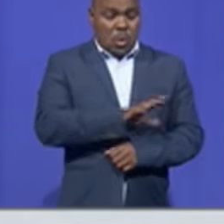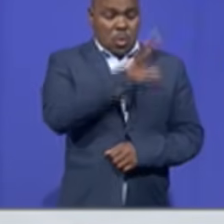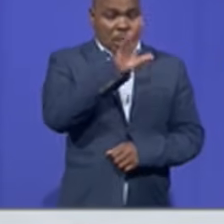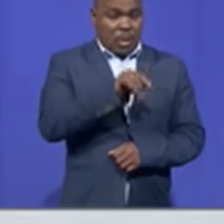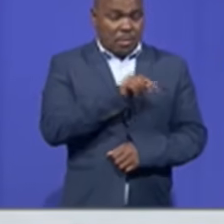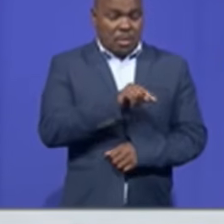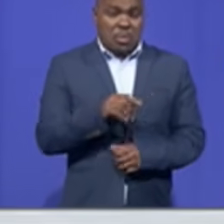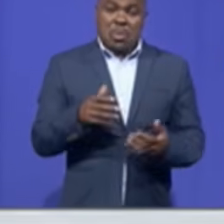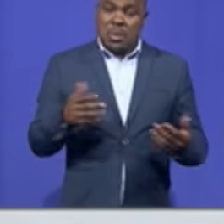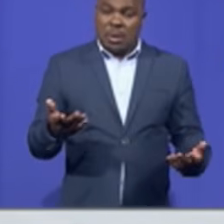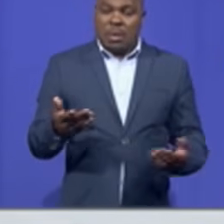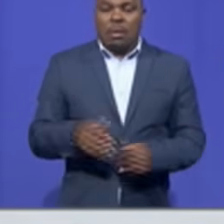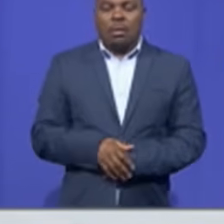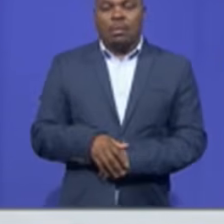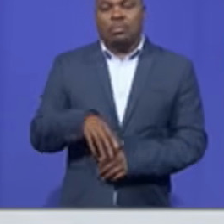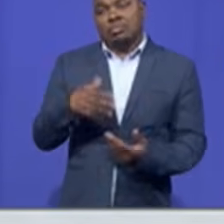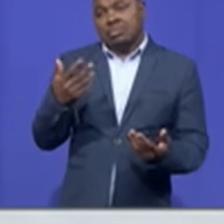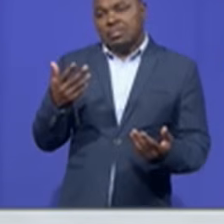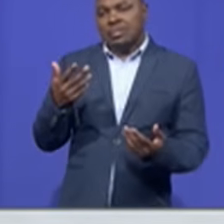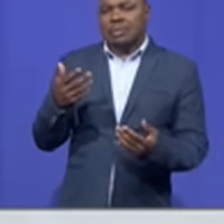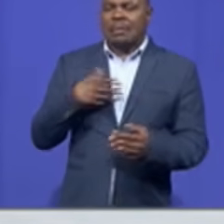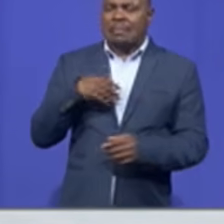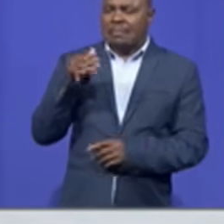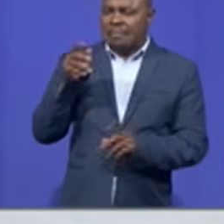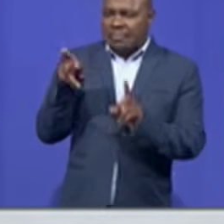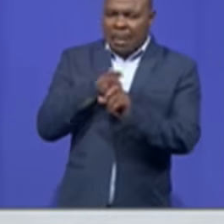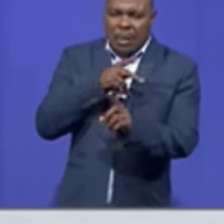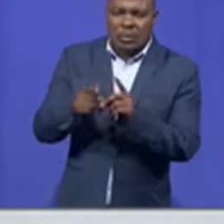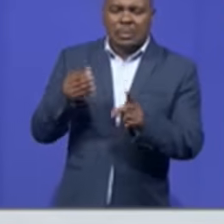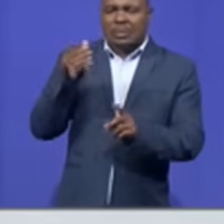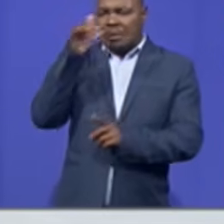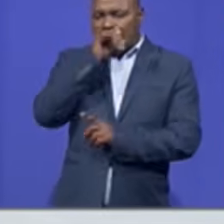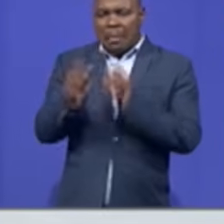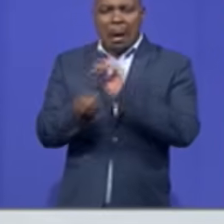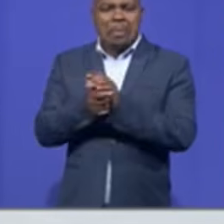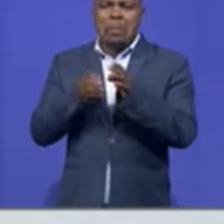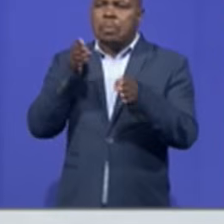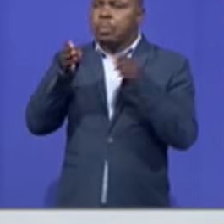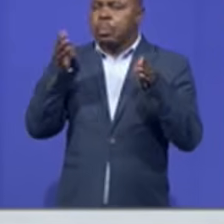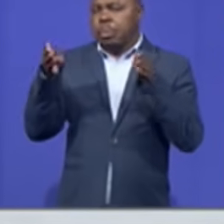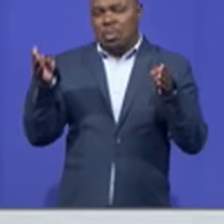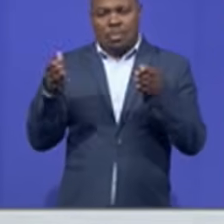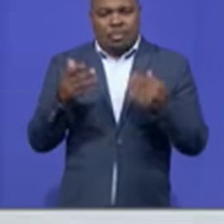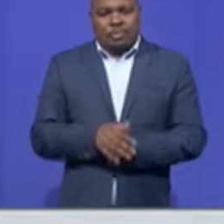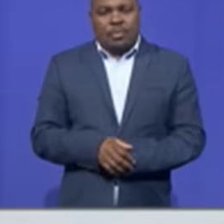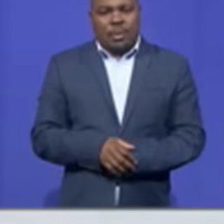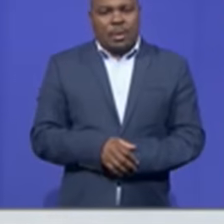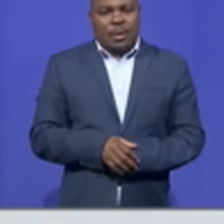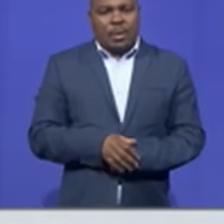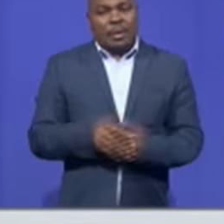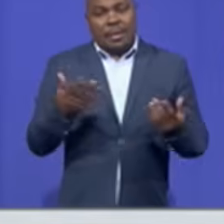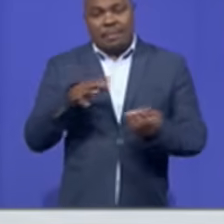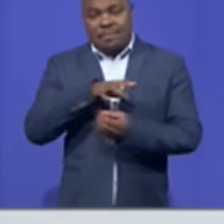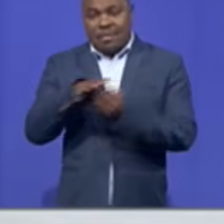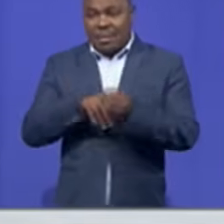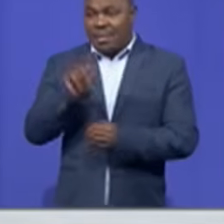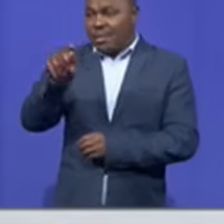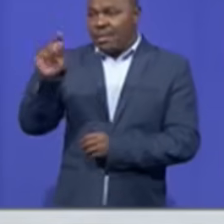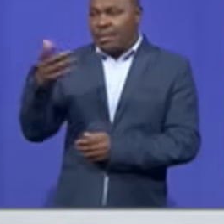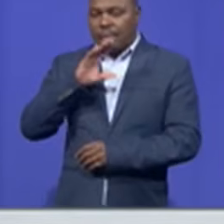by painful reality of violence and criminality that continue to rob